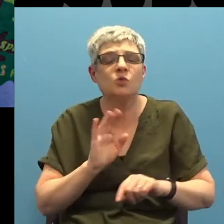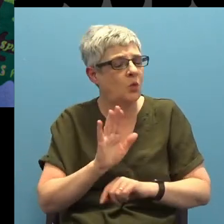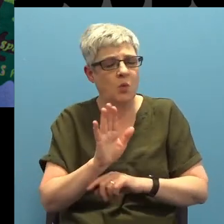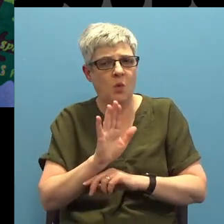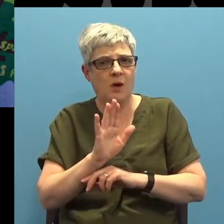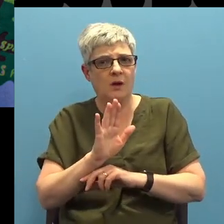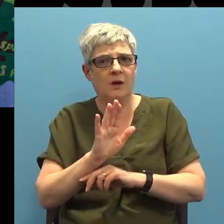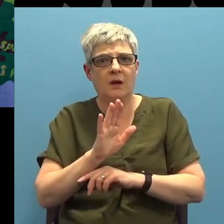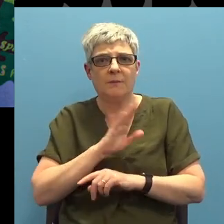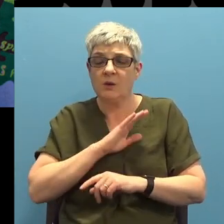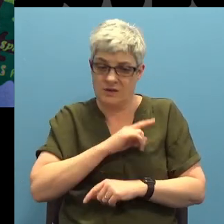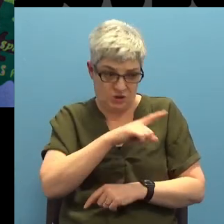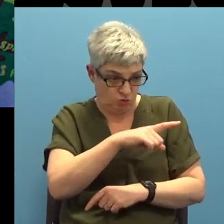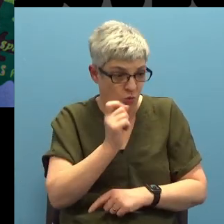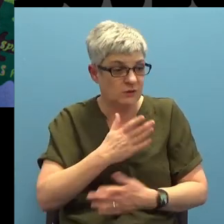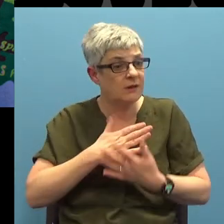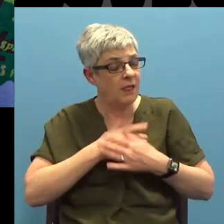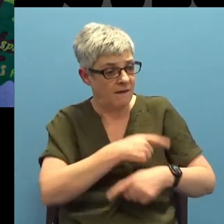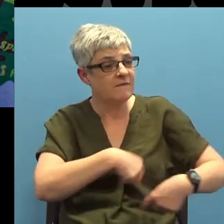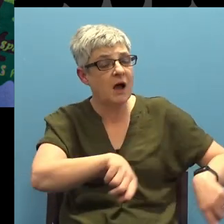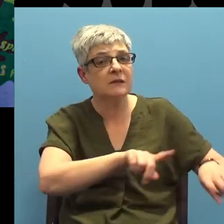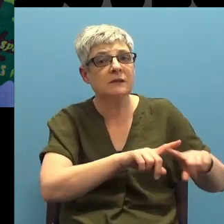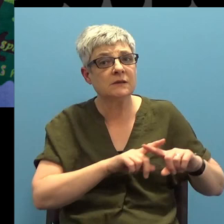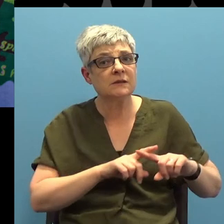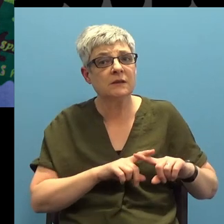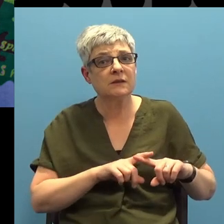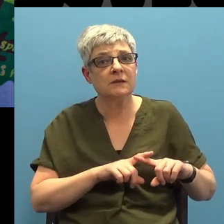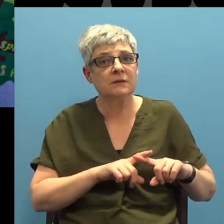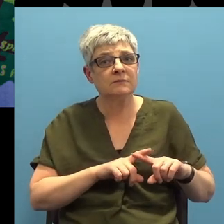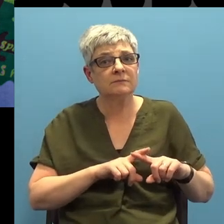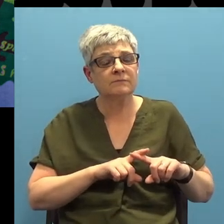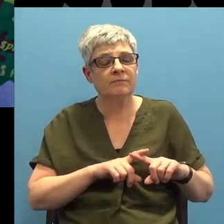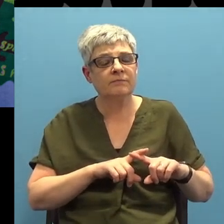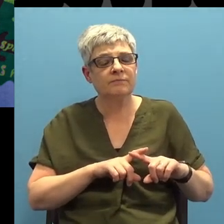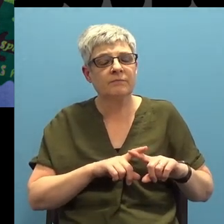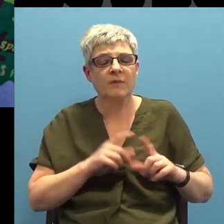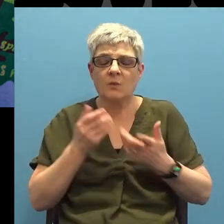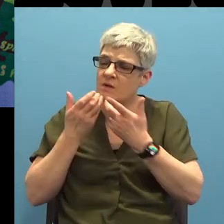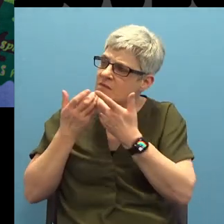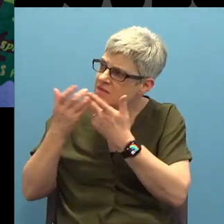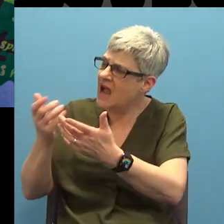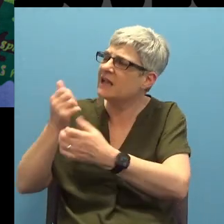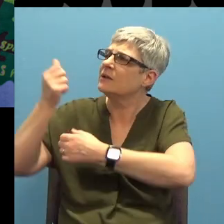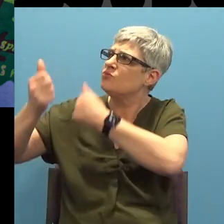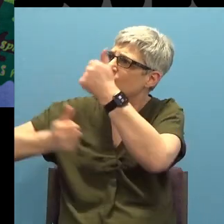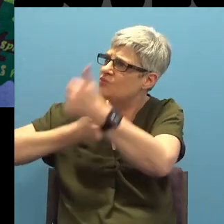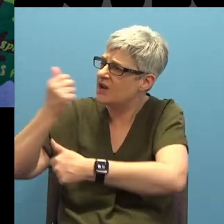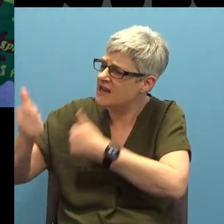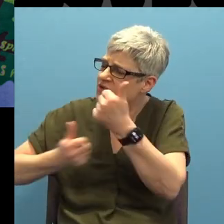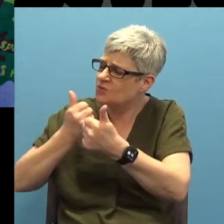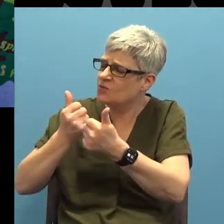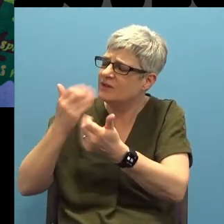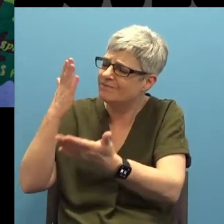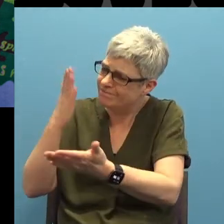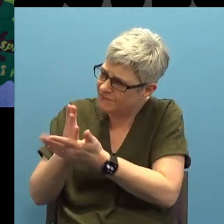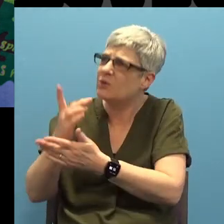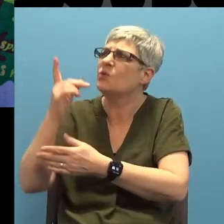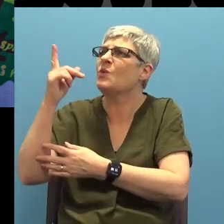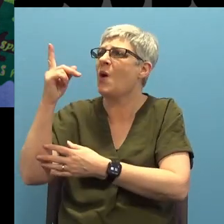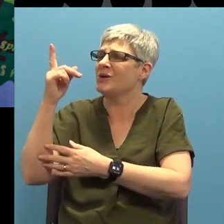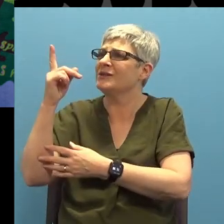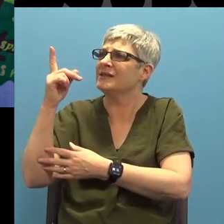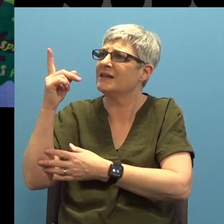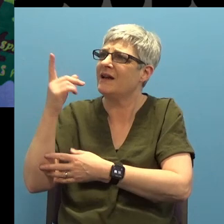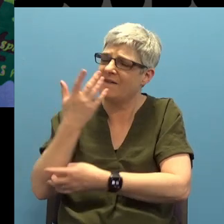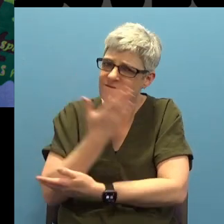because you chose to love. We thank and praise you for being such a God to us and such